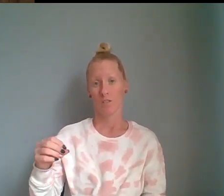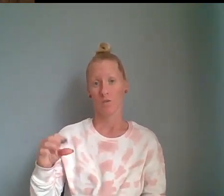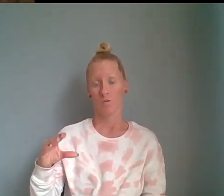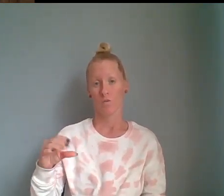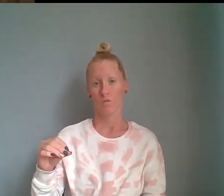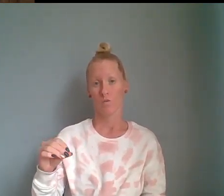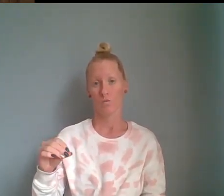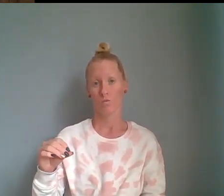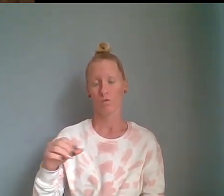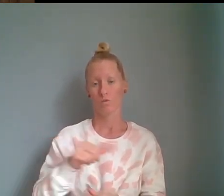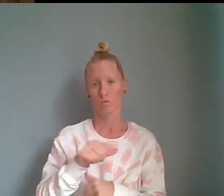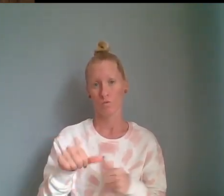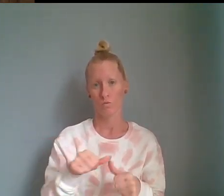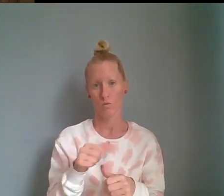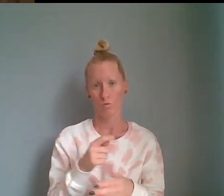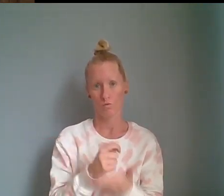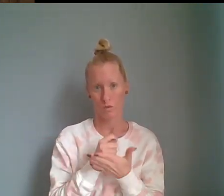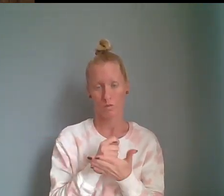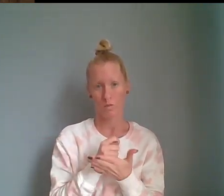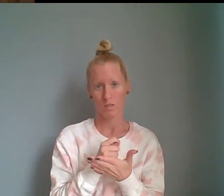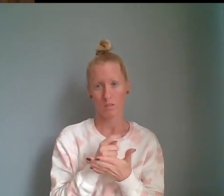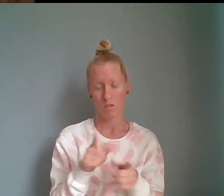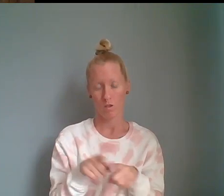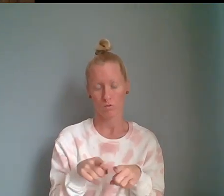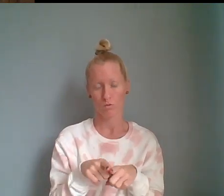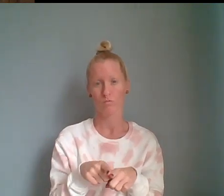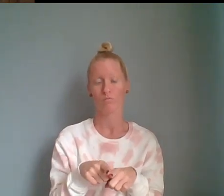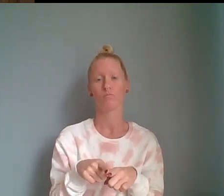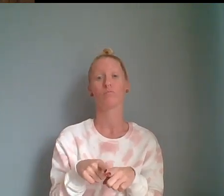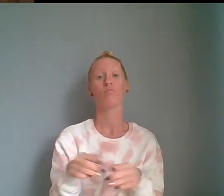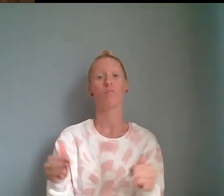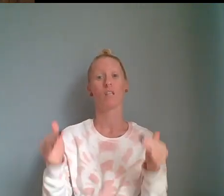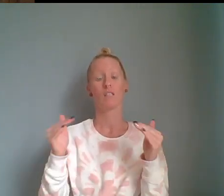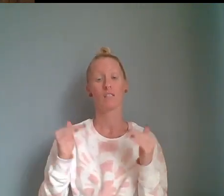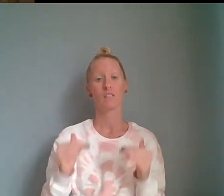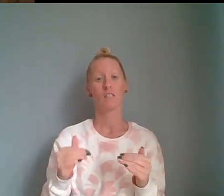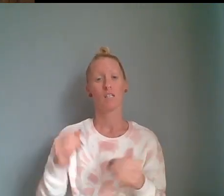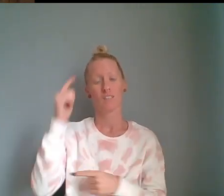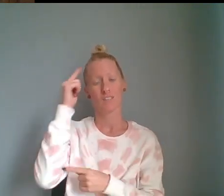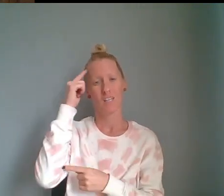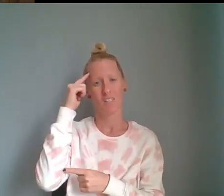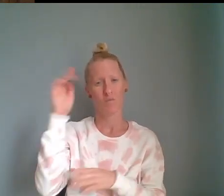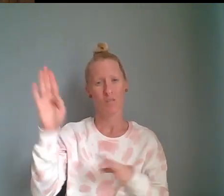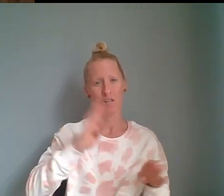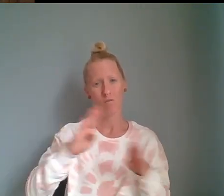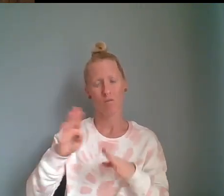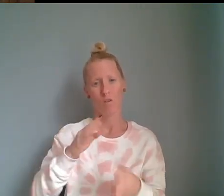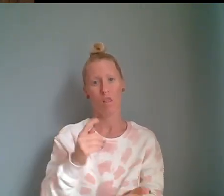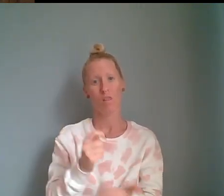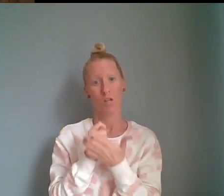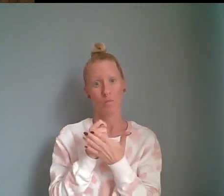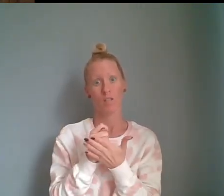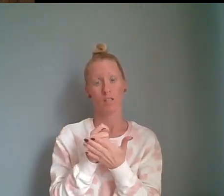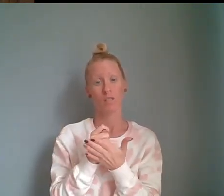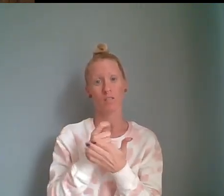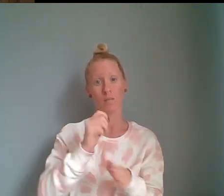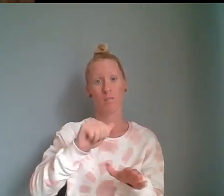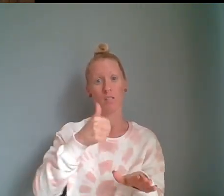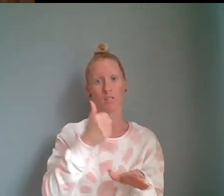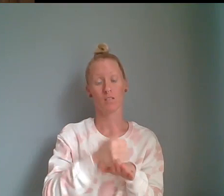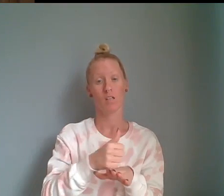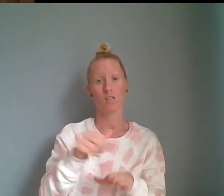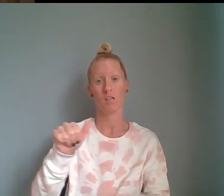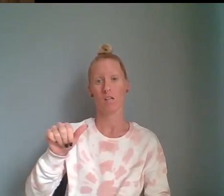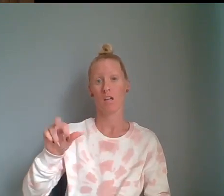well. The cognitive behavioral therapies are based on Aaron